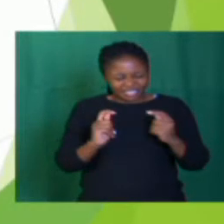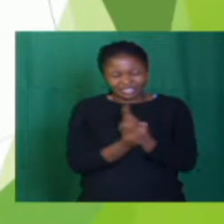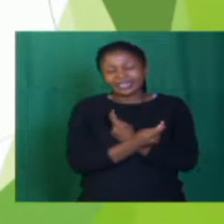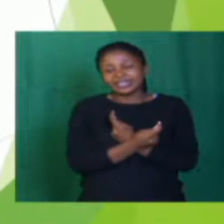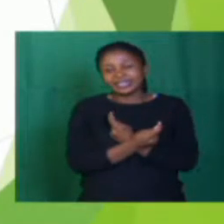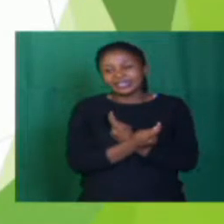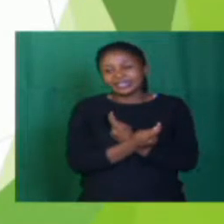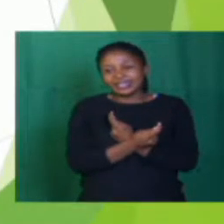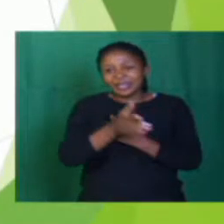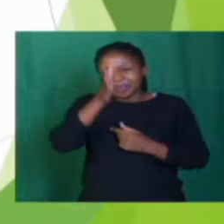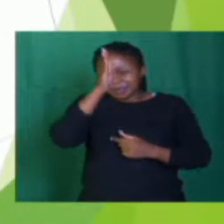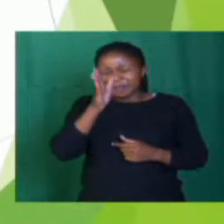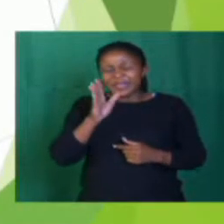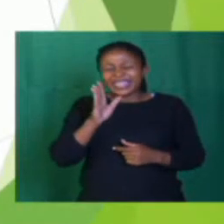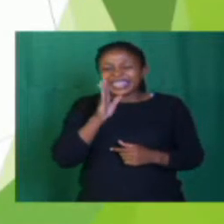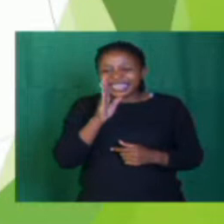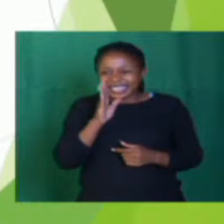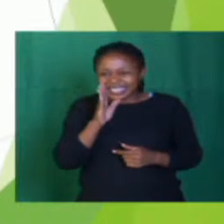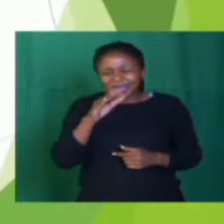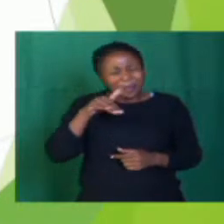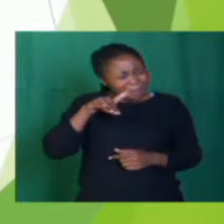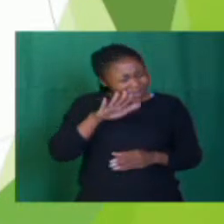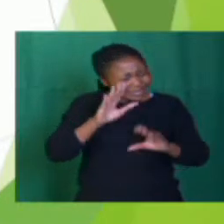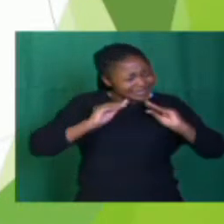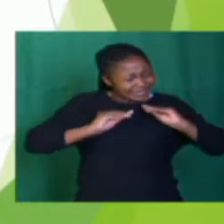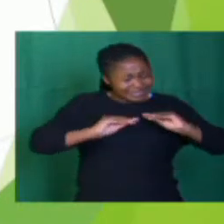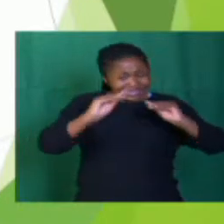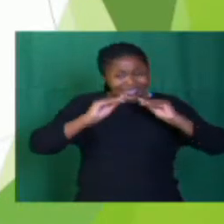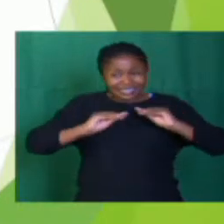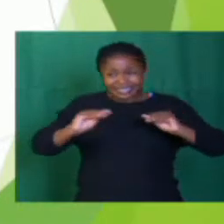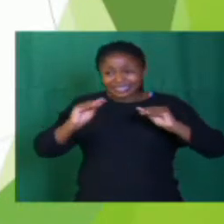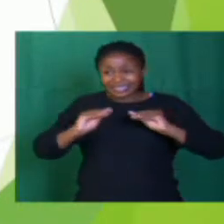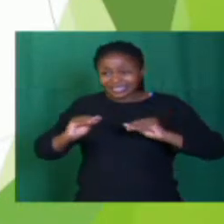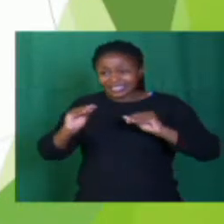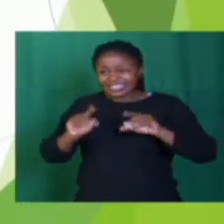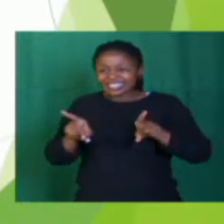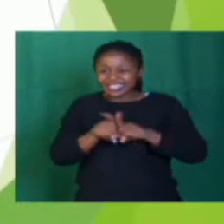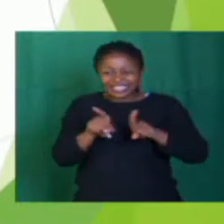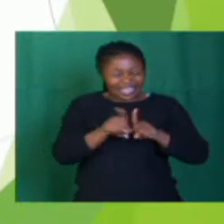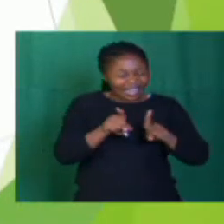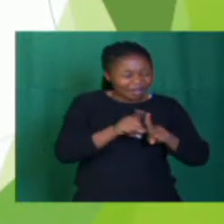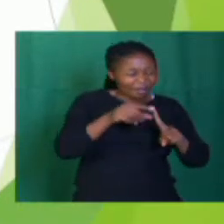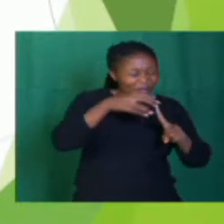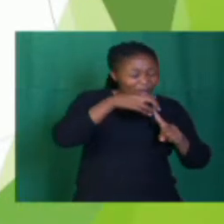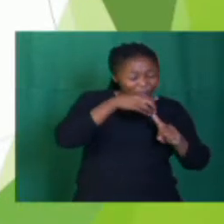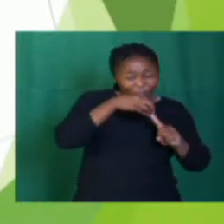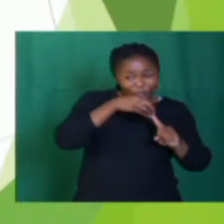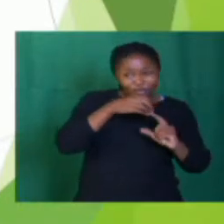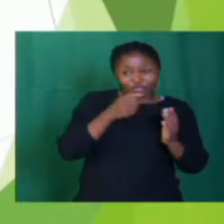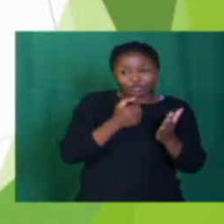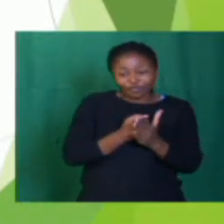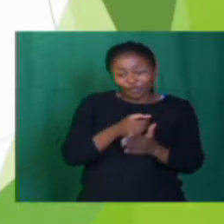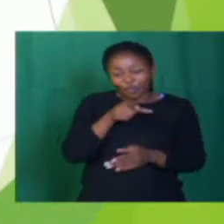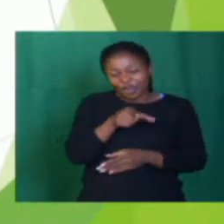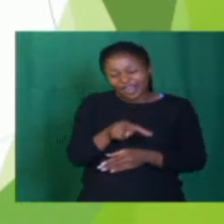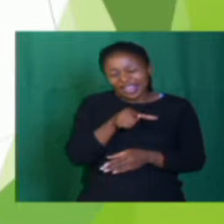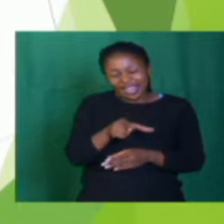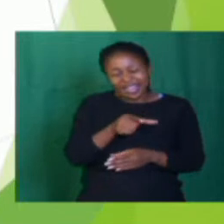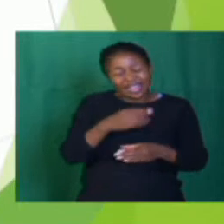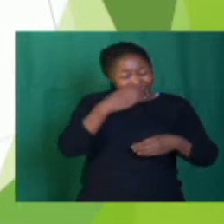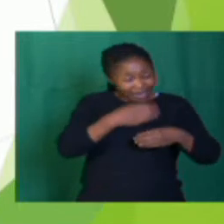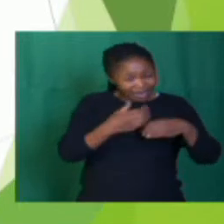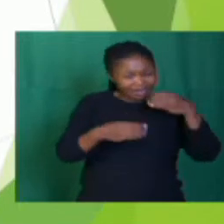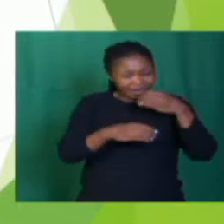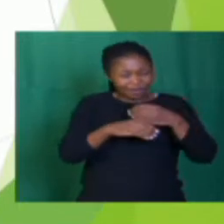teachers and administrators of the curriculum they are teaching. This may be challenging when